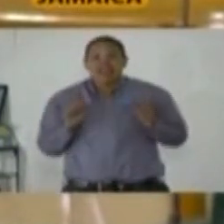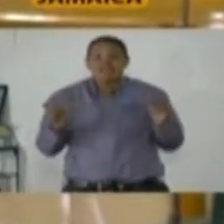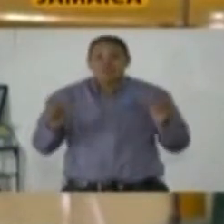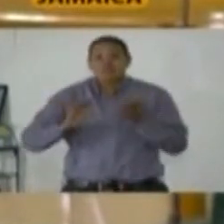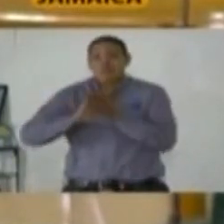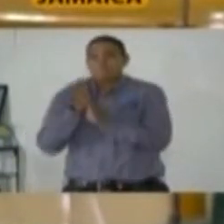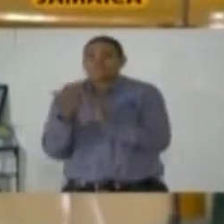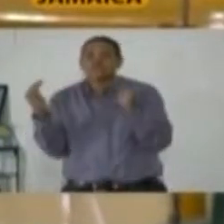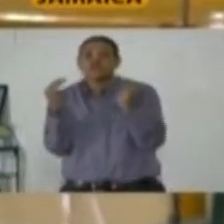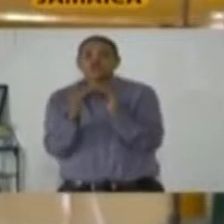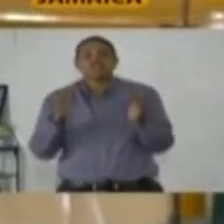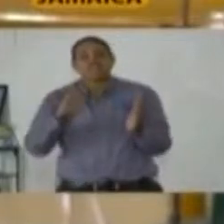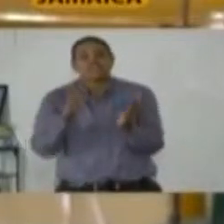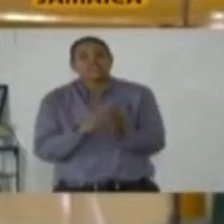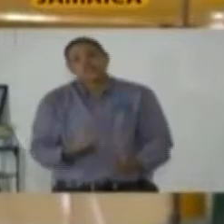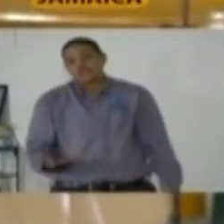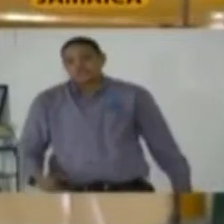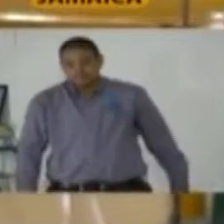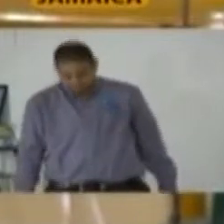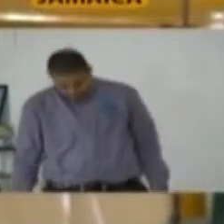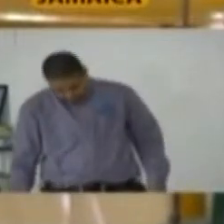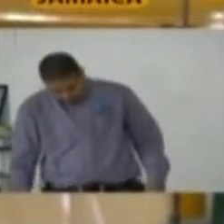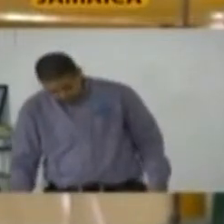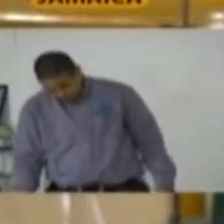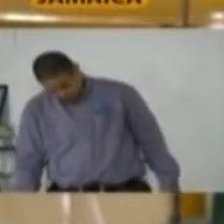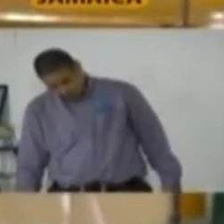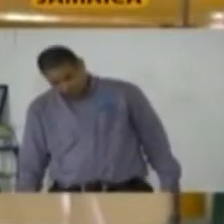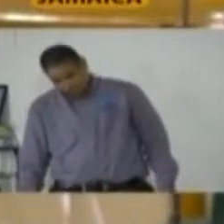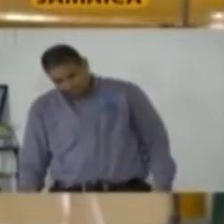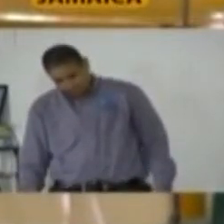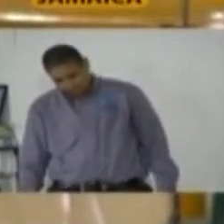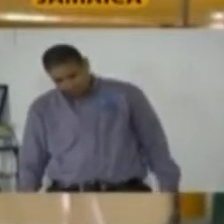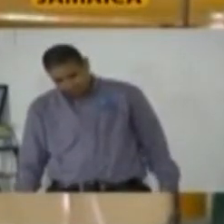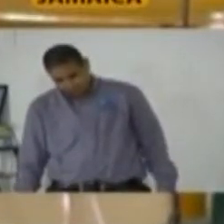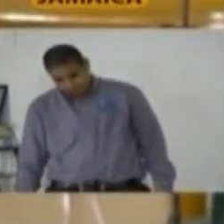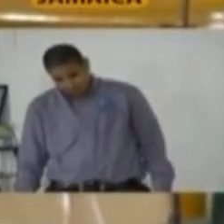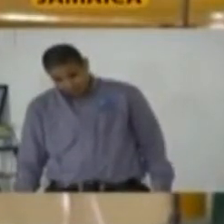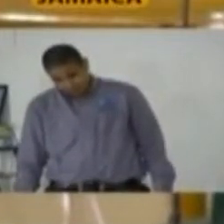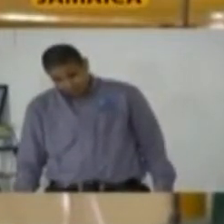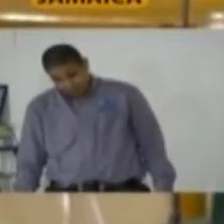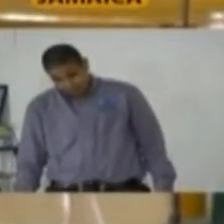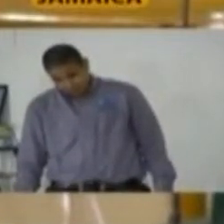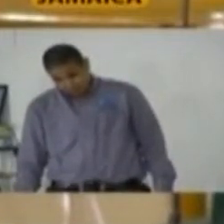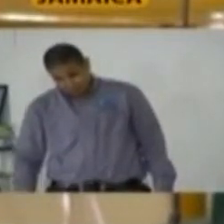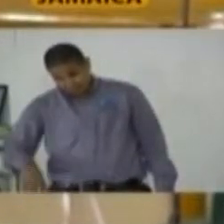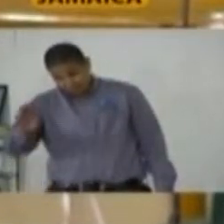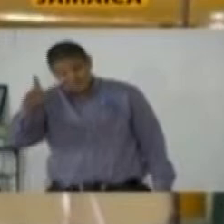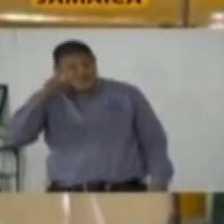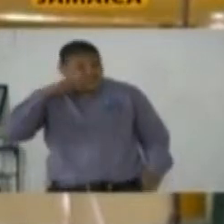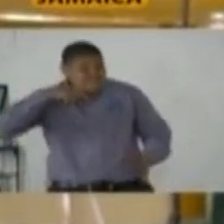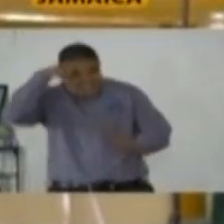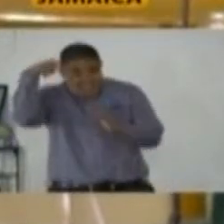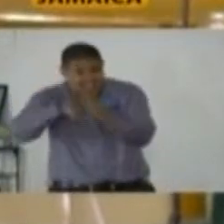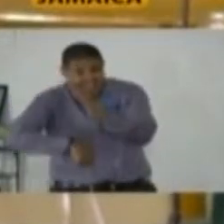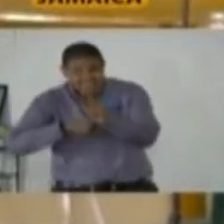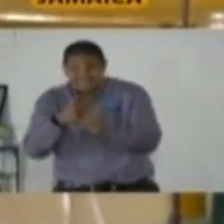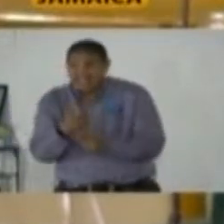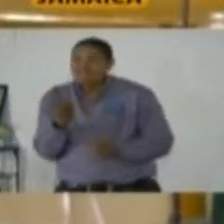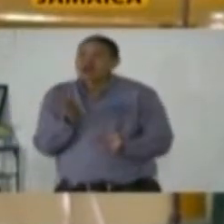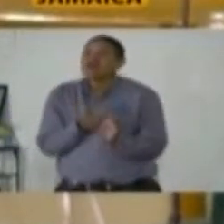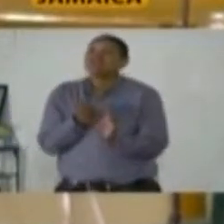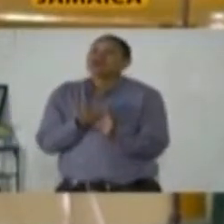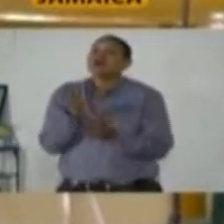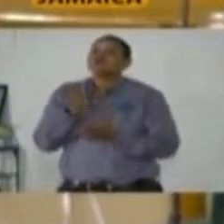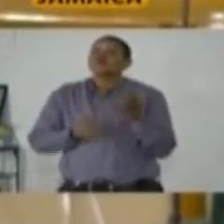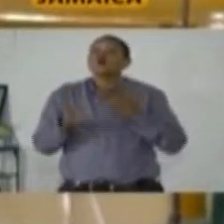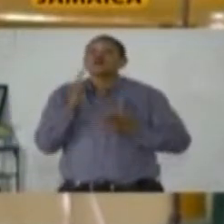Centers. Madam Speaker, we recently intensified the psychosocial and socio-emotional efforts